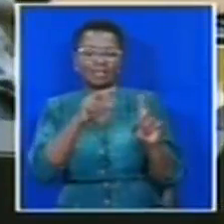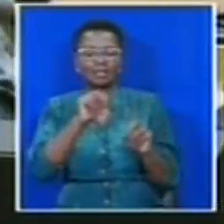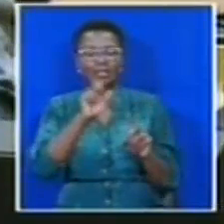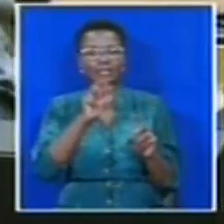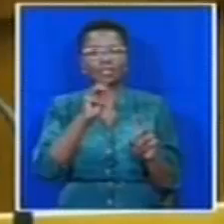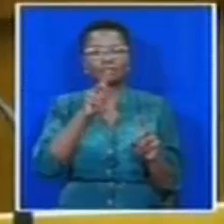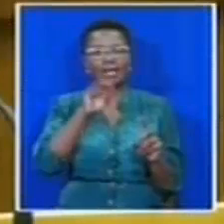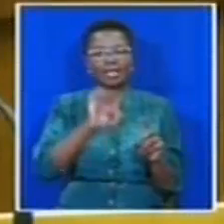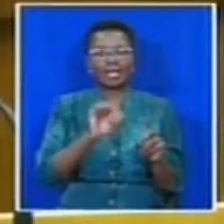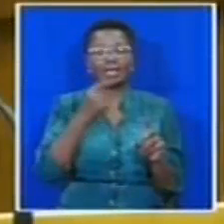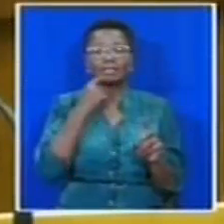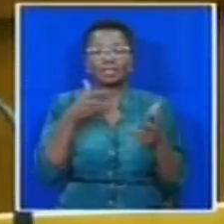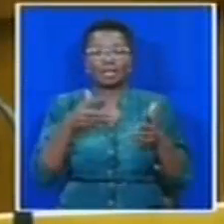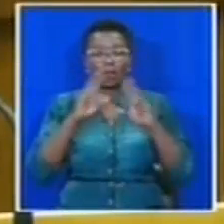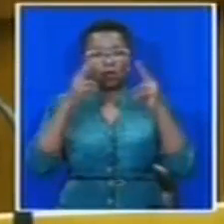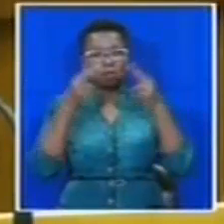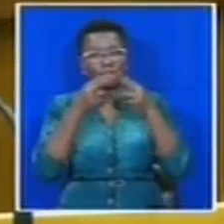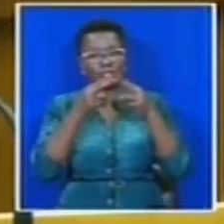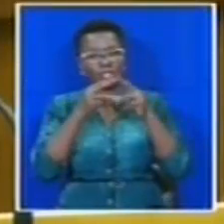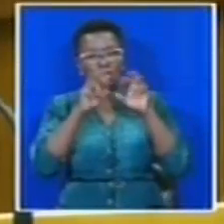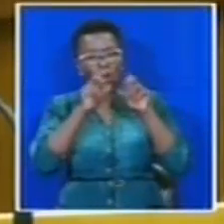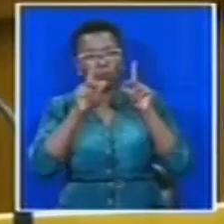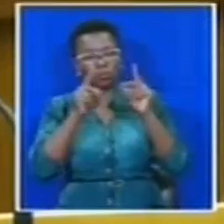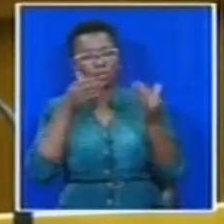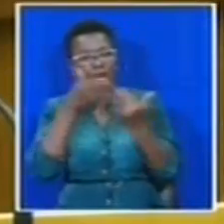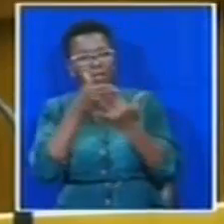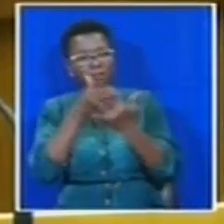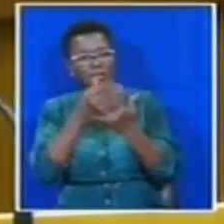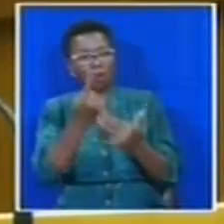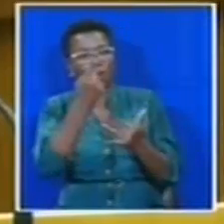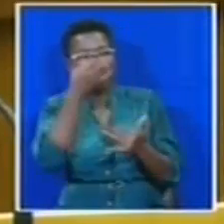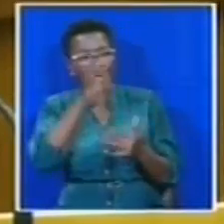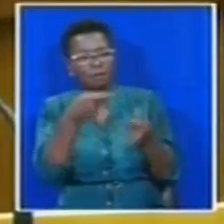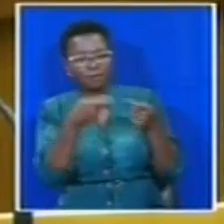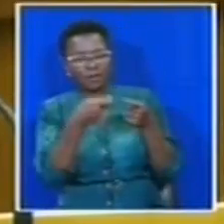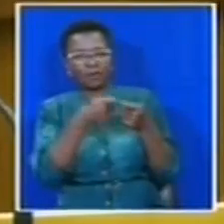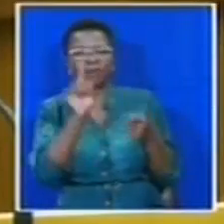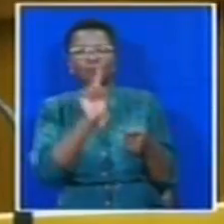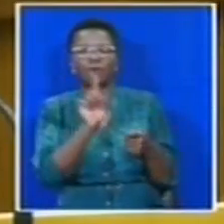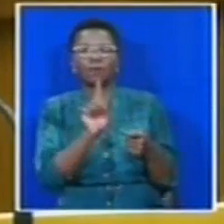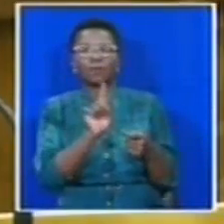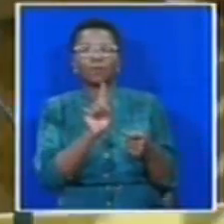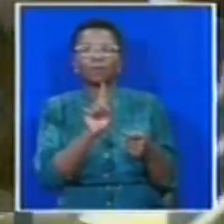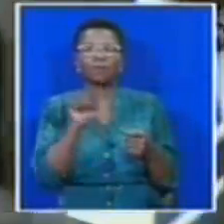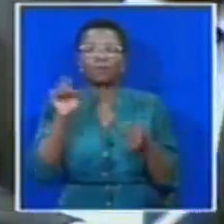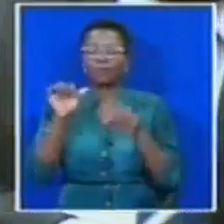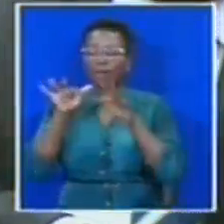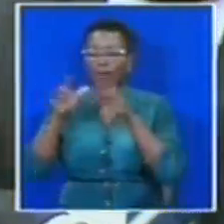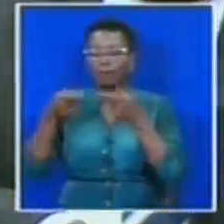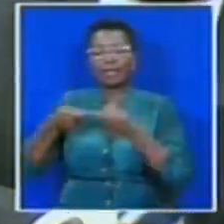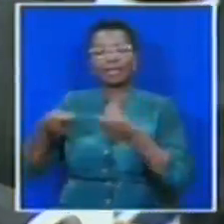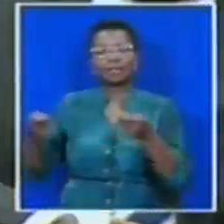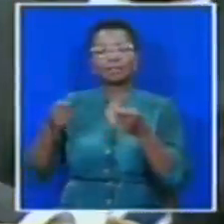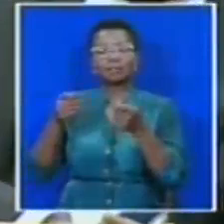expanded opportunities in our universities cannot rely on government funding alone. Public expenditure on